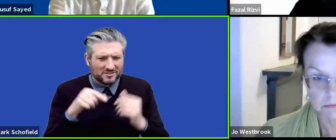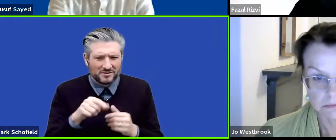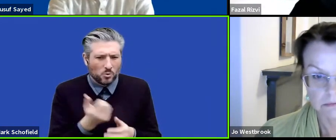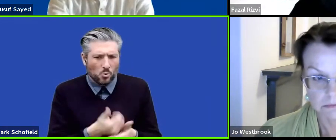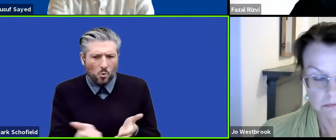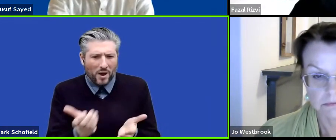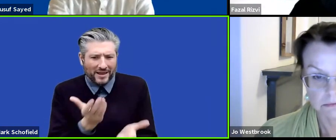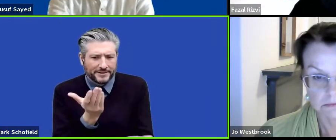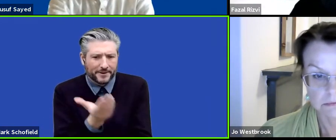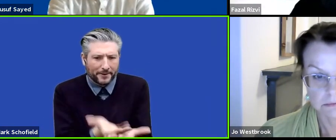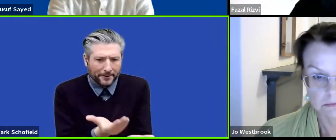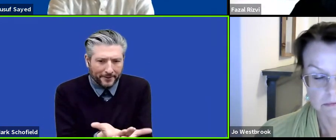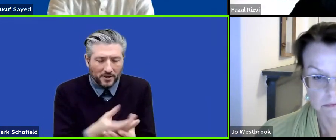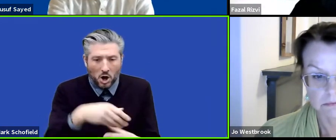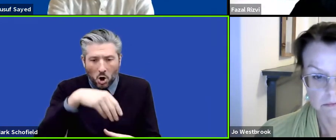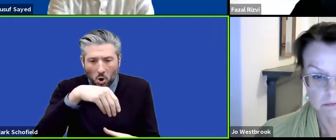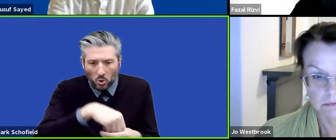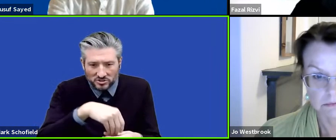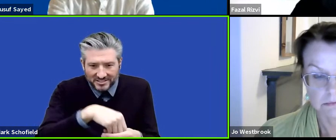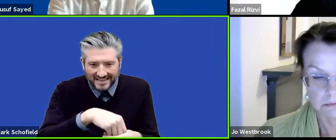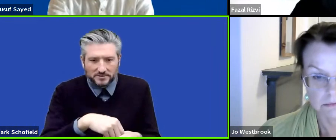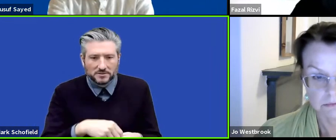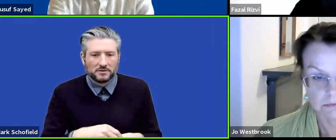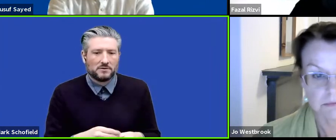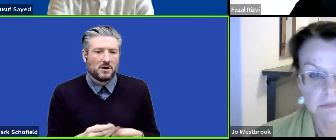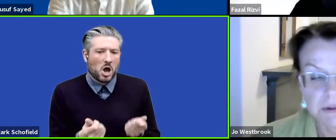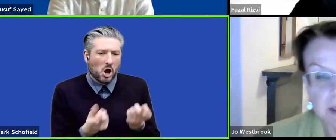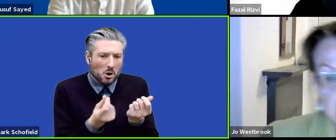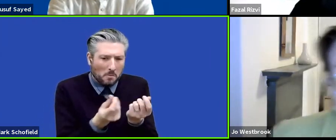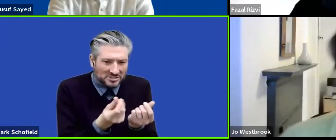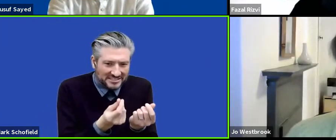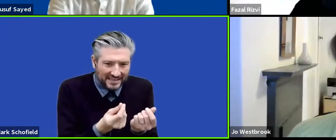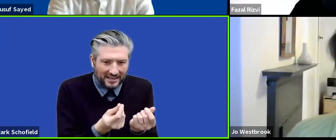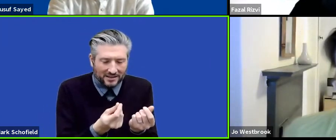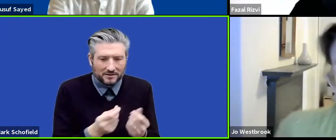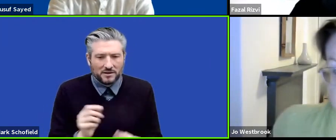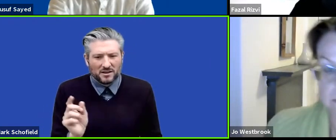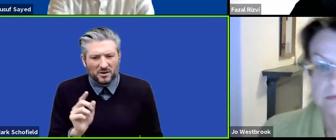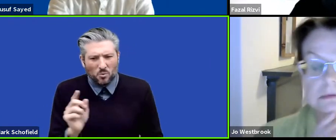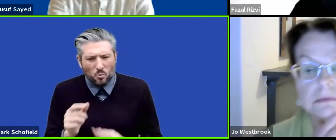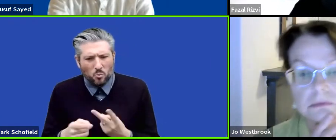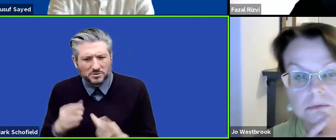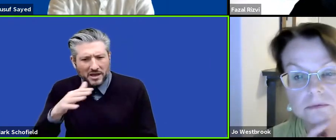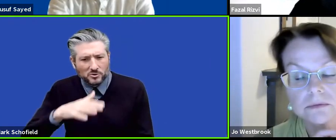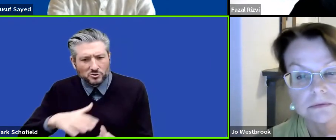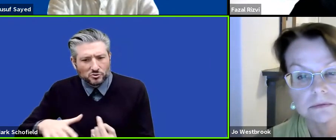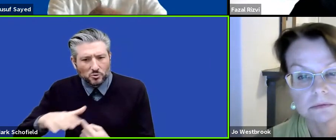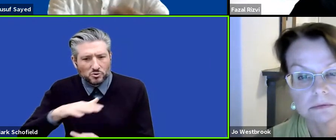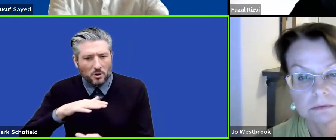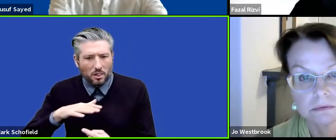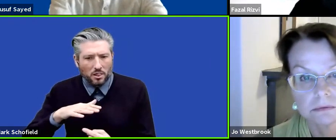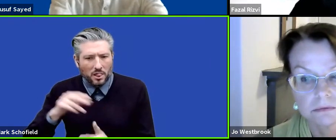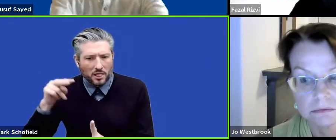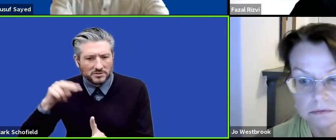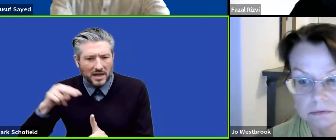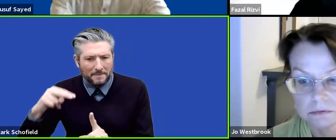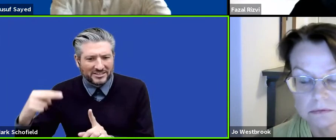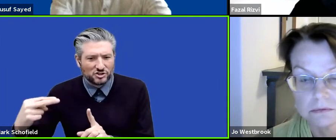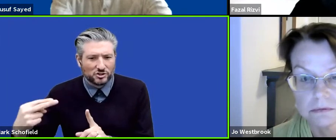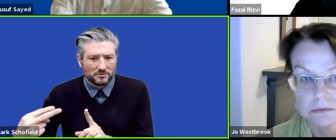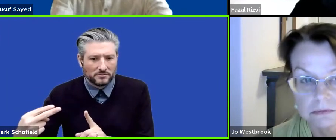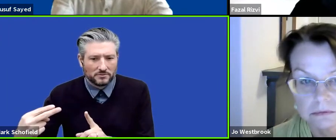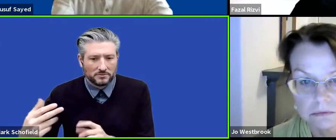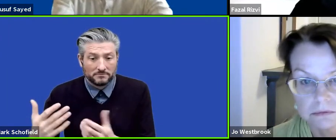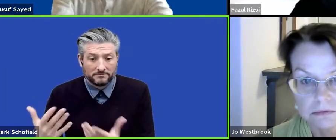than other social dimensions. And I think teachers will find themselves not being able